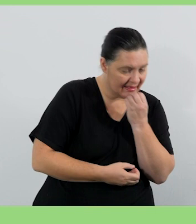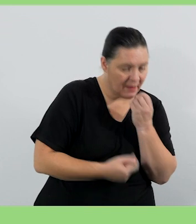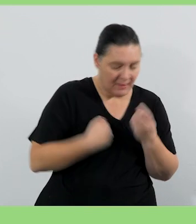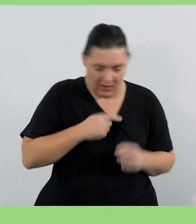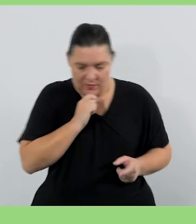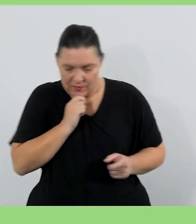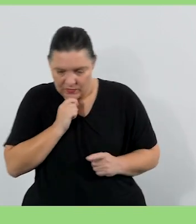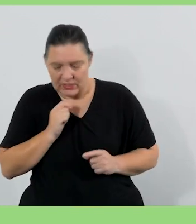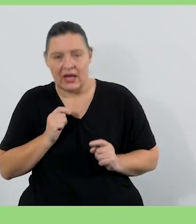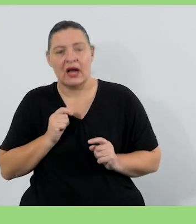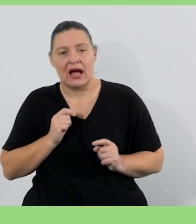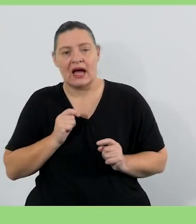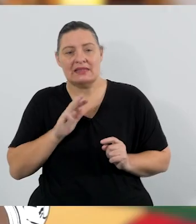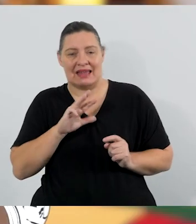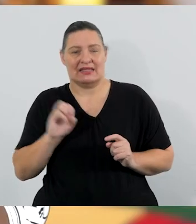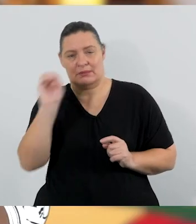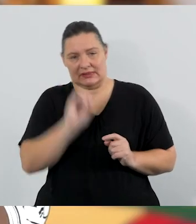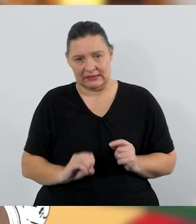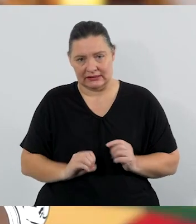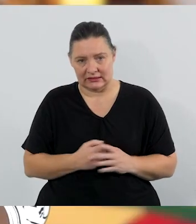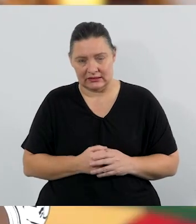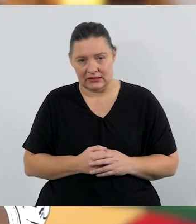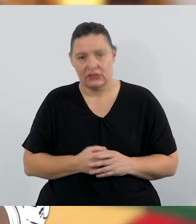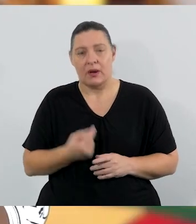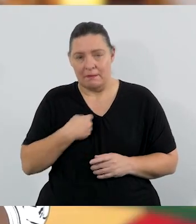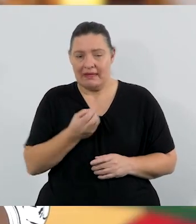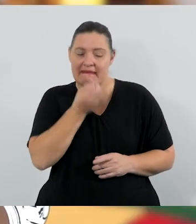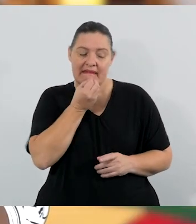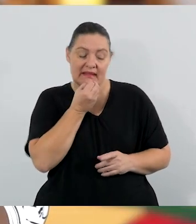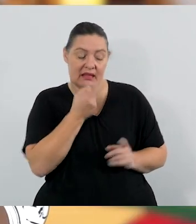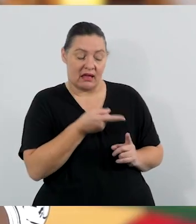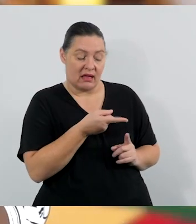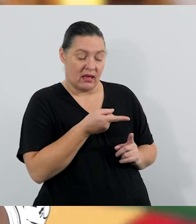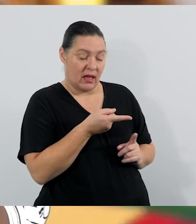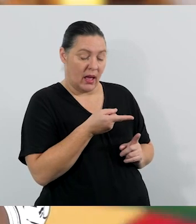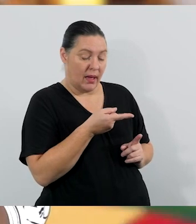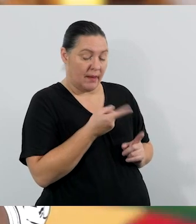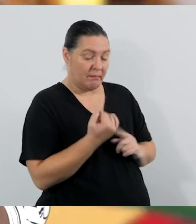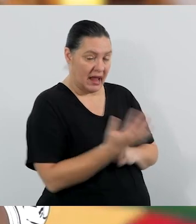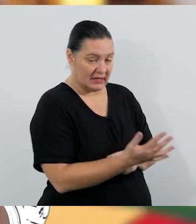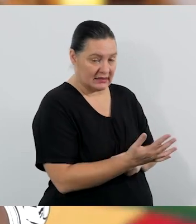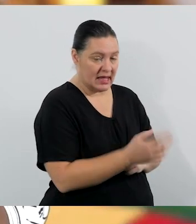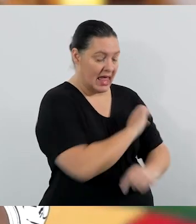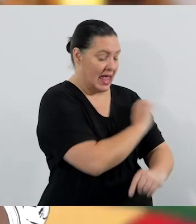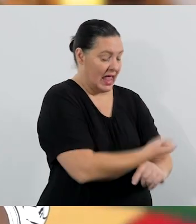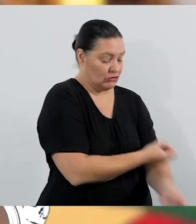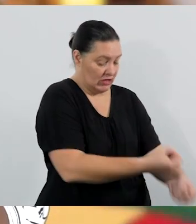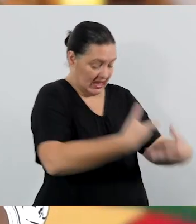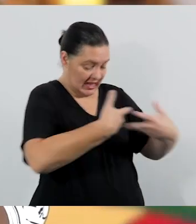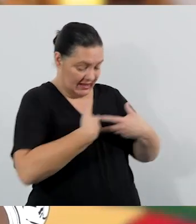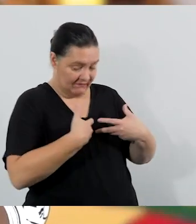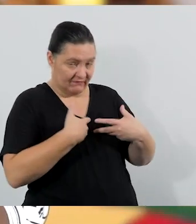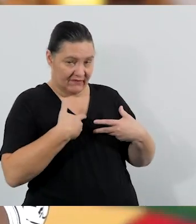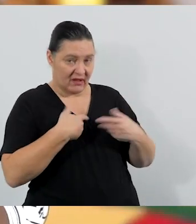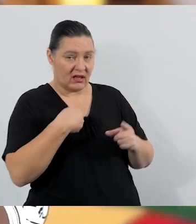for its life processes. So that means if an organism eats a plant and then the energy is transferred into the